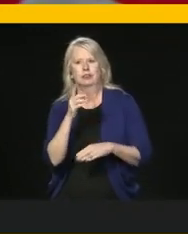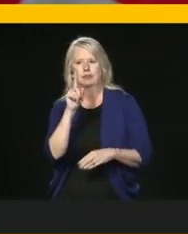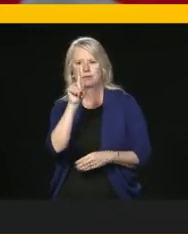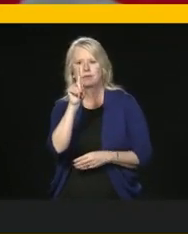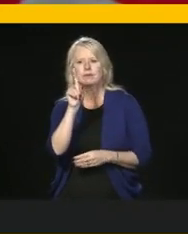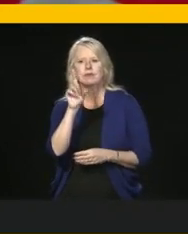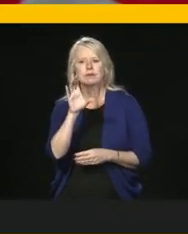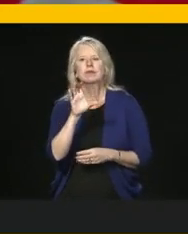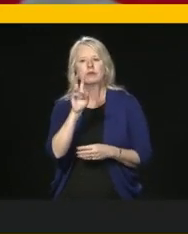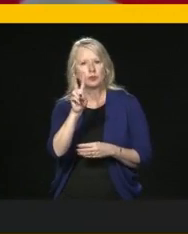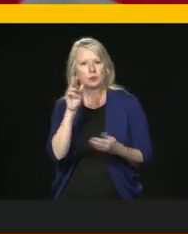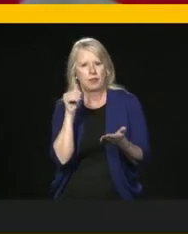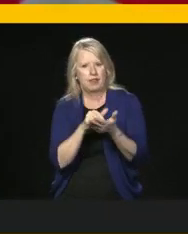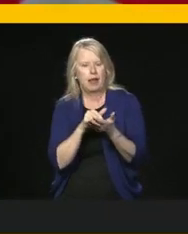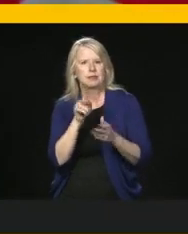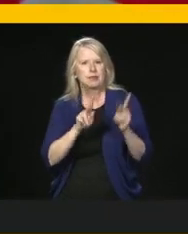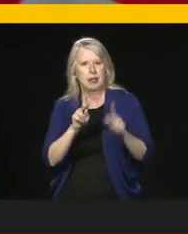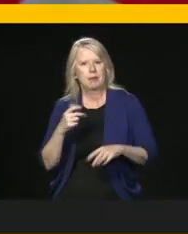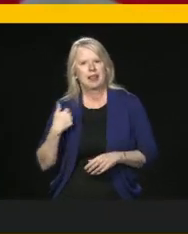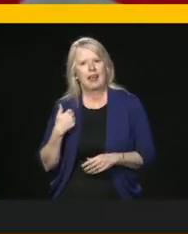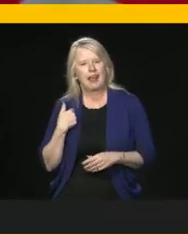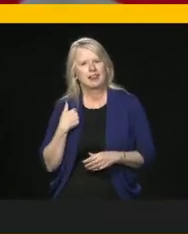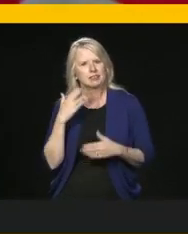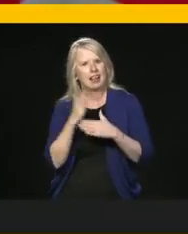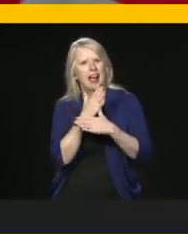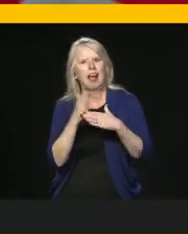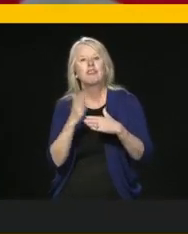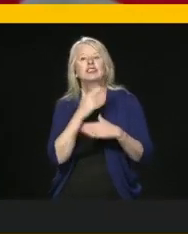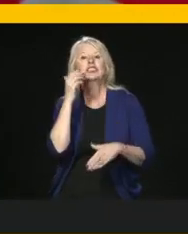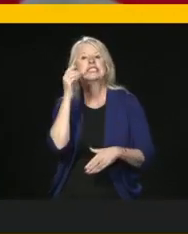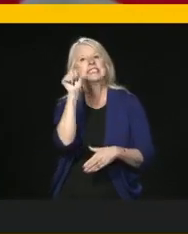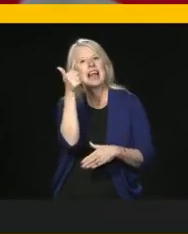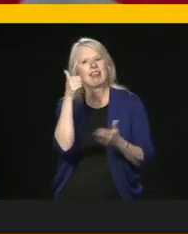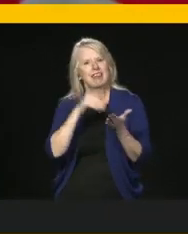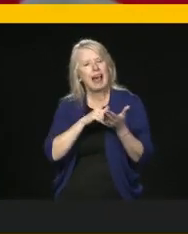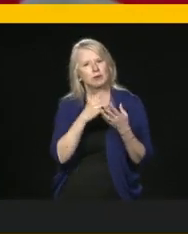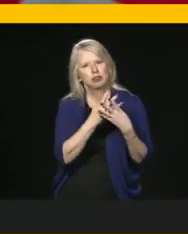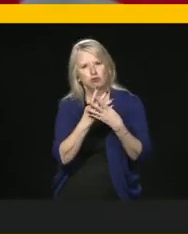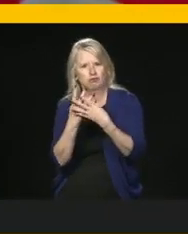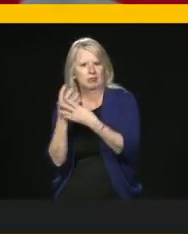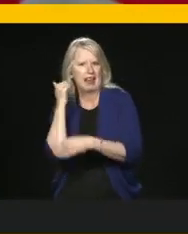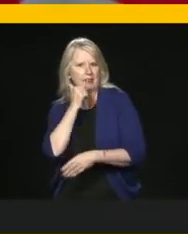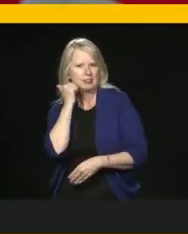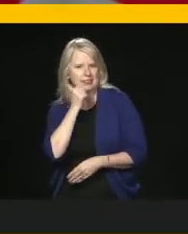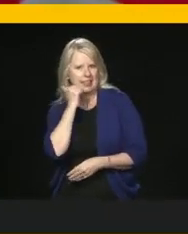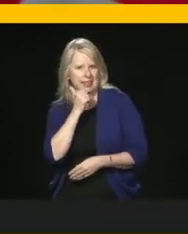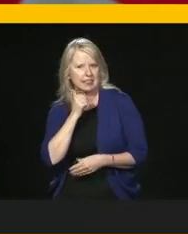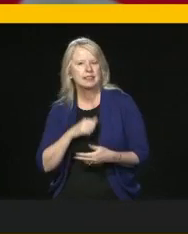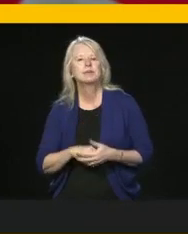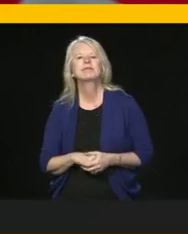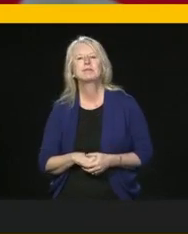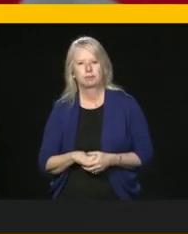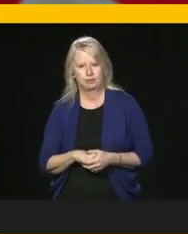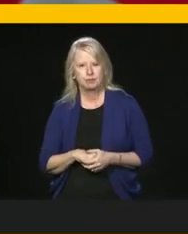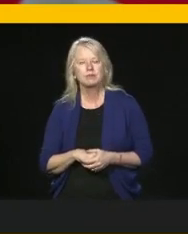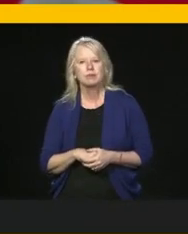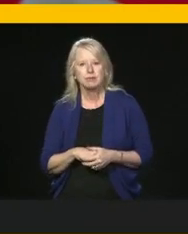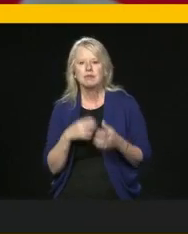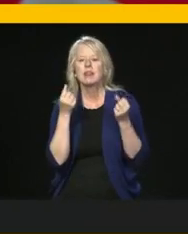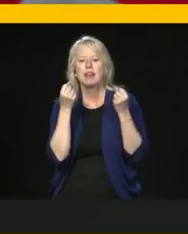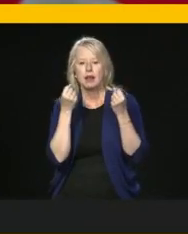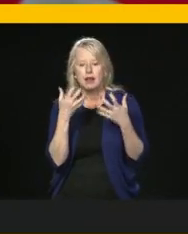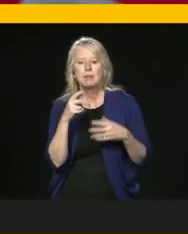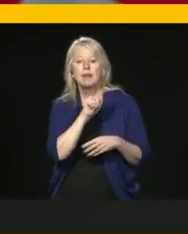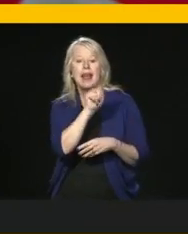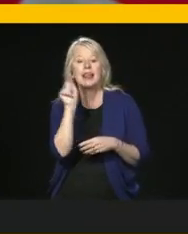of approximately 10,000 a day. Many of those cases were exposed to virus outside of Canada, but